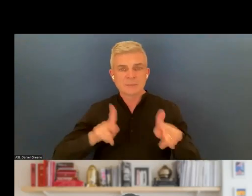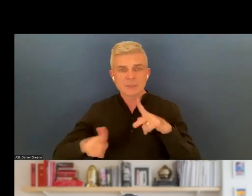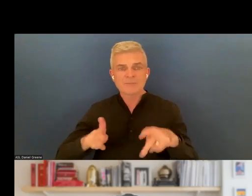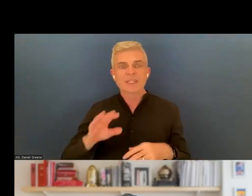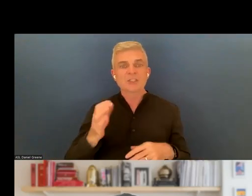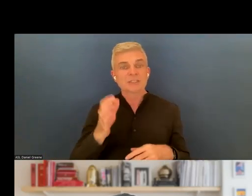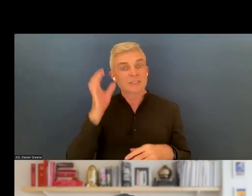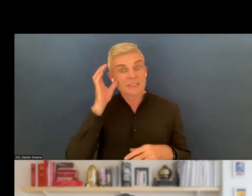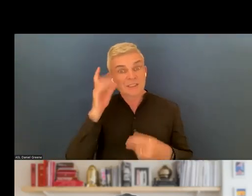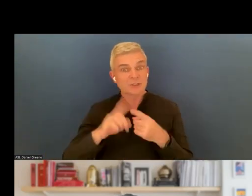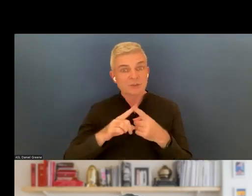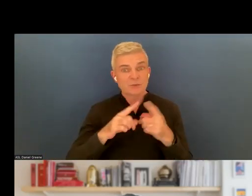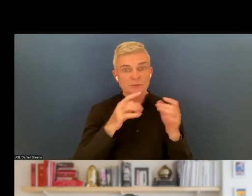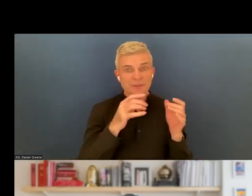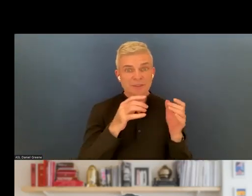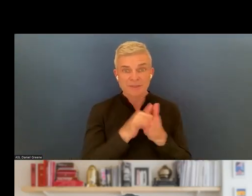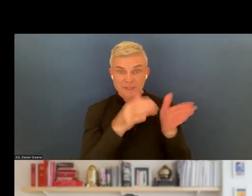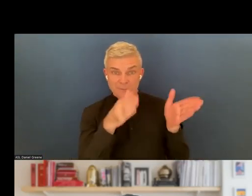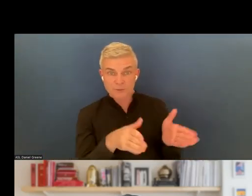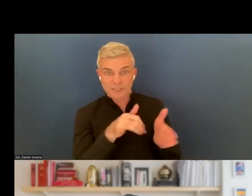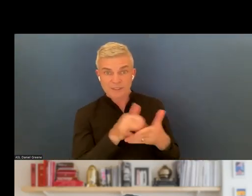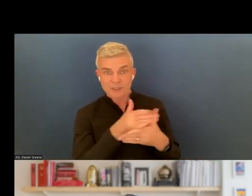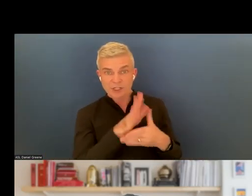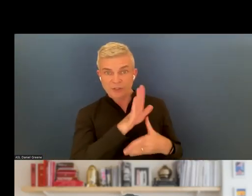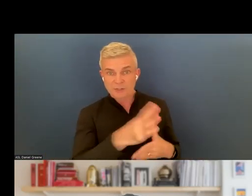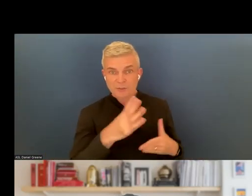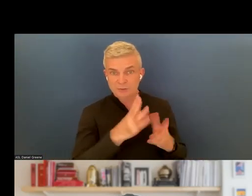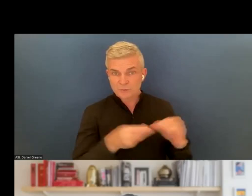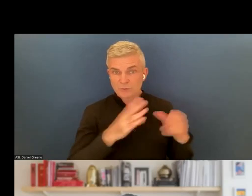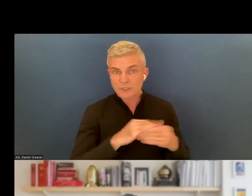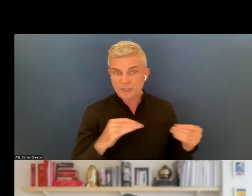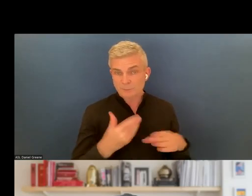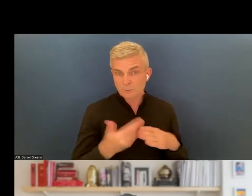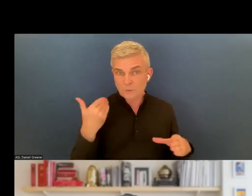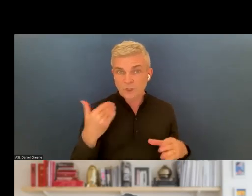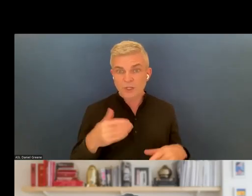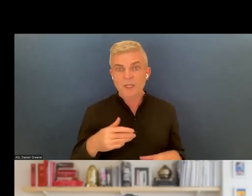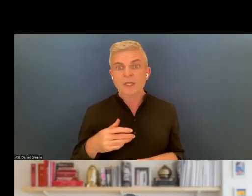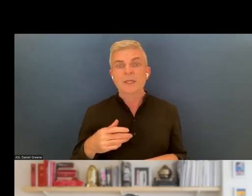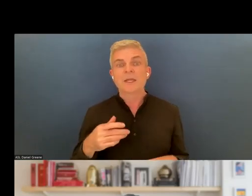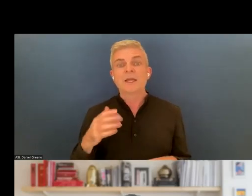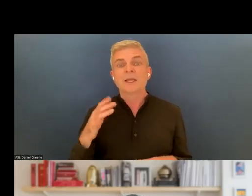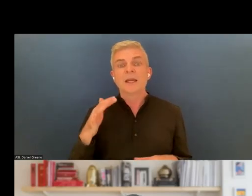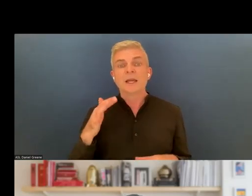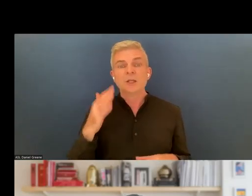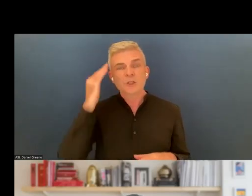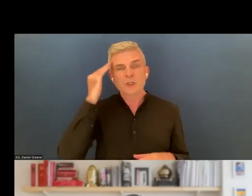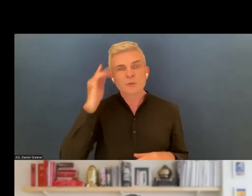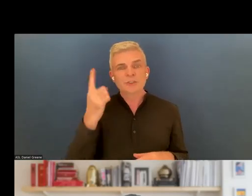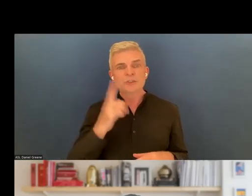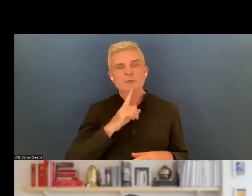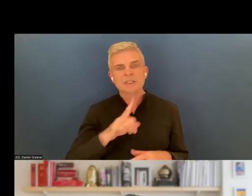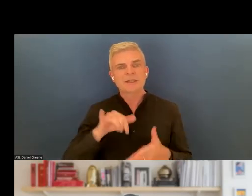to the individual that shared their story before, just really made